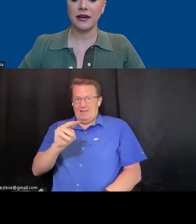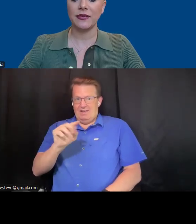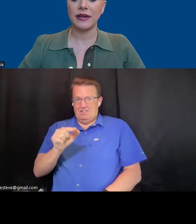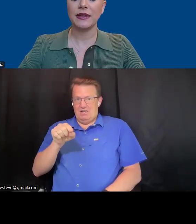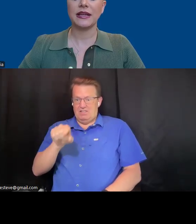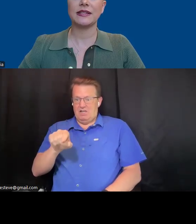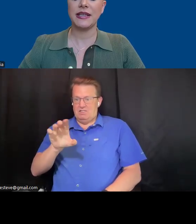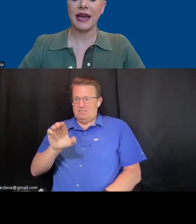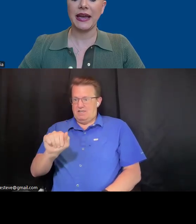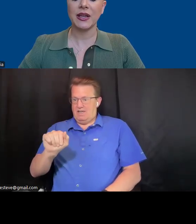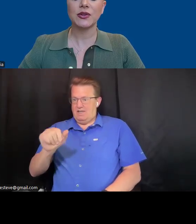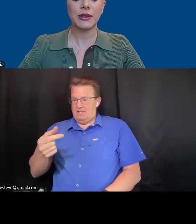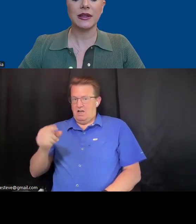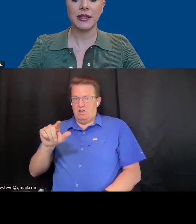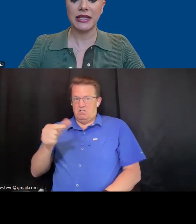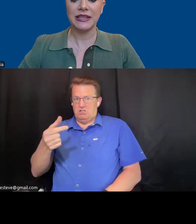ca2030@aging.ca.gov. That's